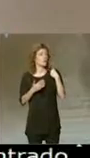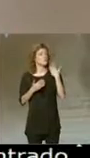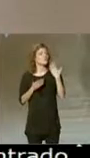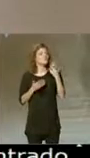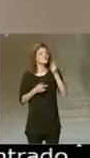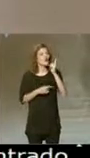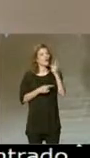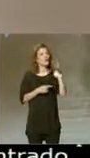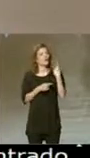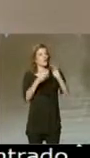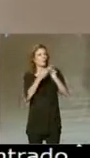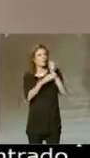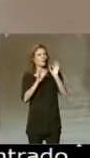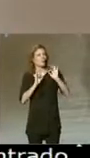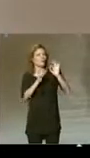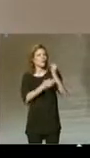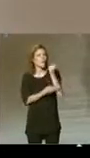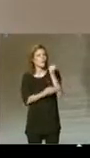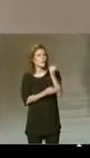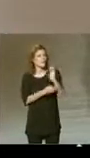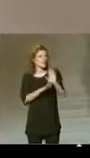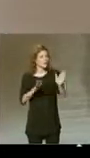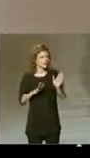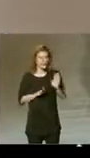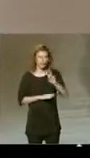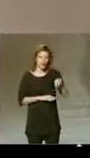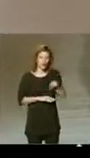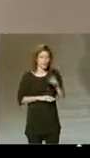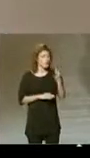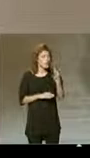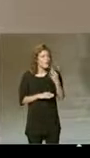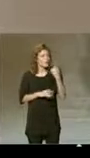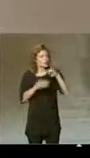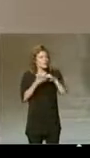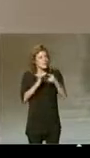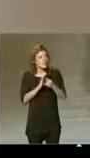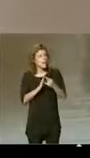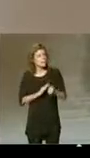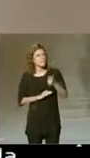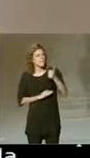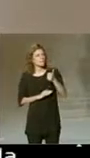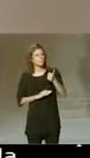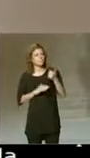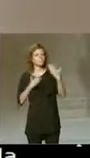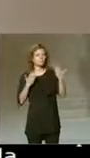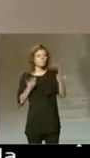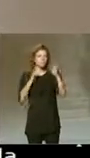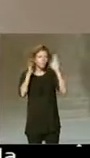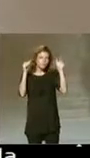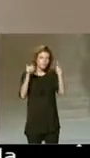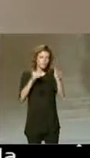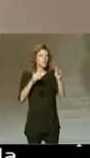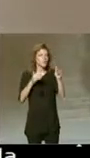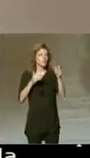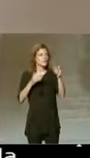the user-centered product. Not only a technical assistance product, but